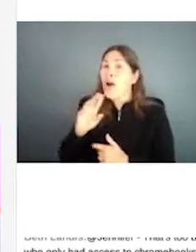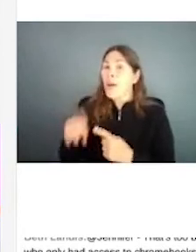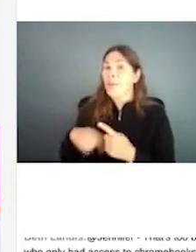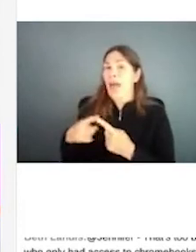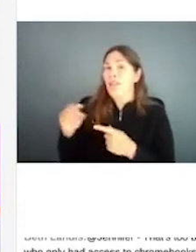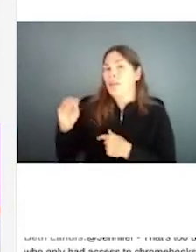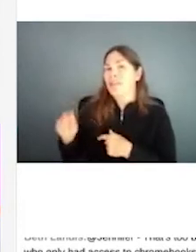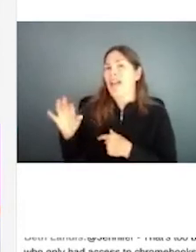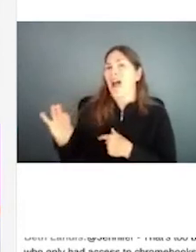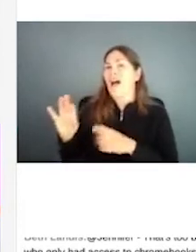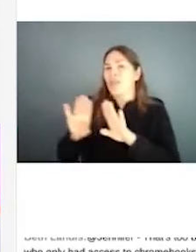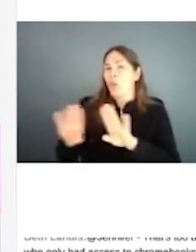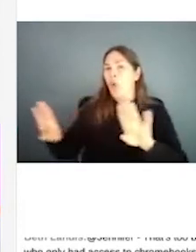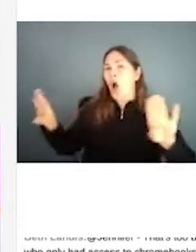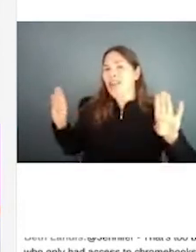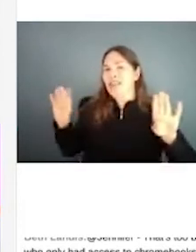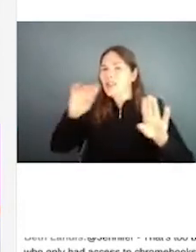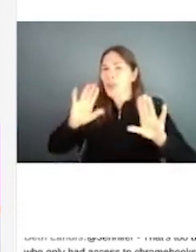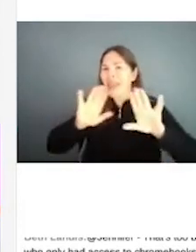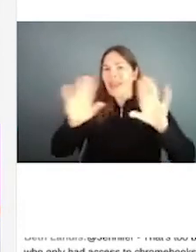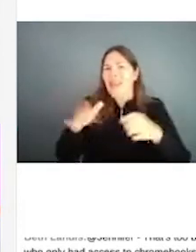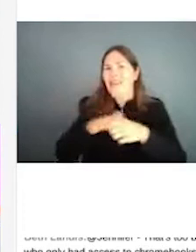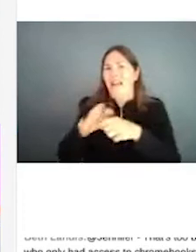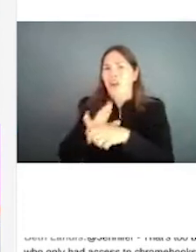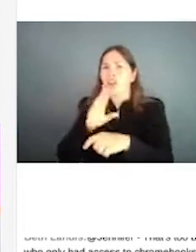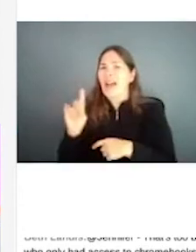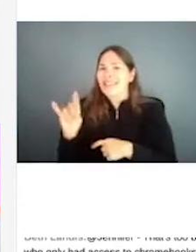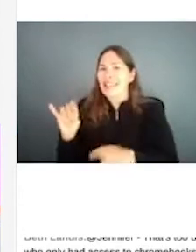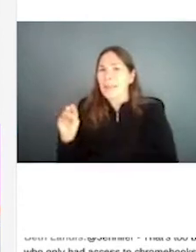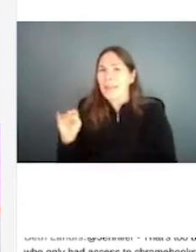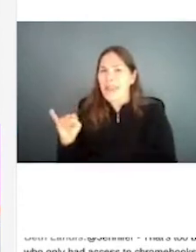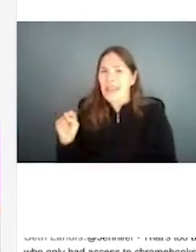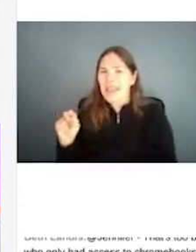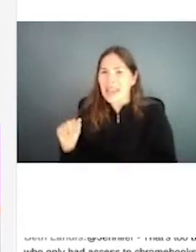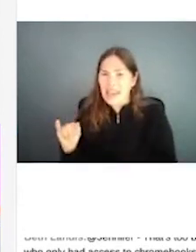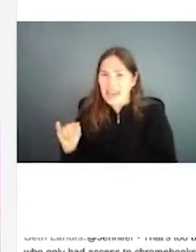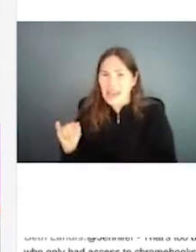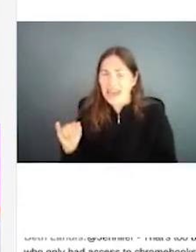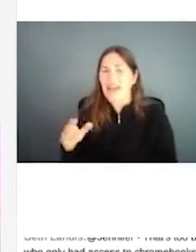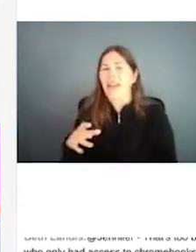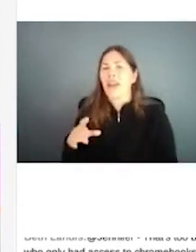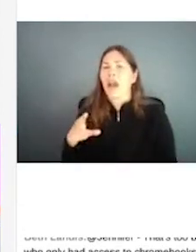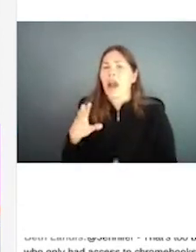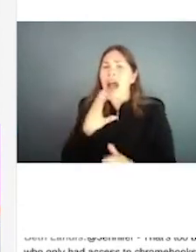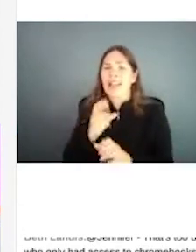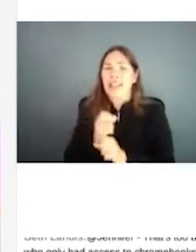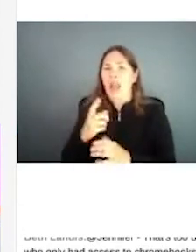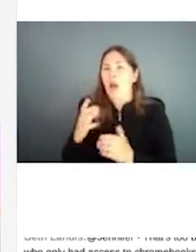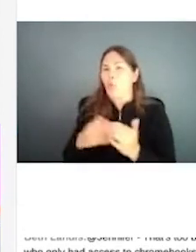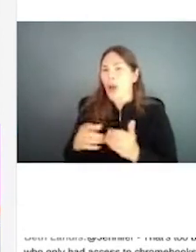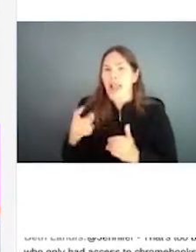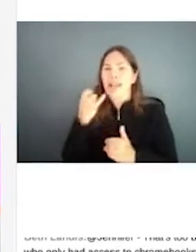that can be covered. So I've started doing minis, and basically I take whatever it is, whether